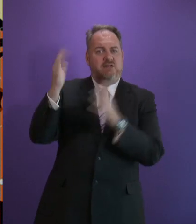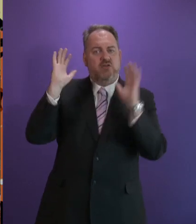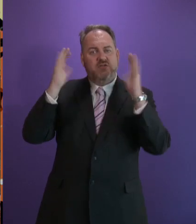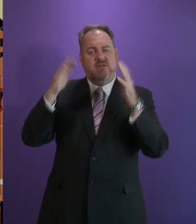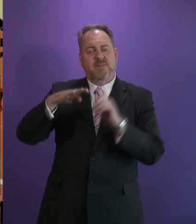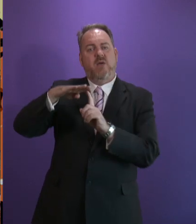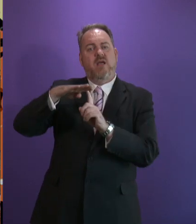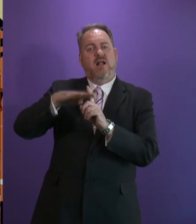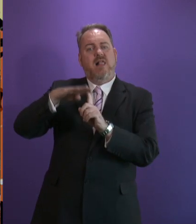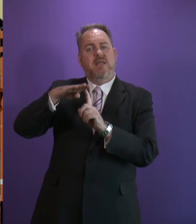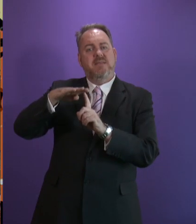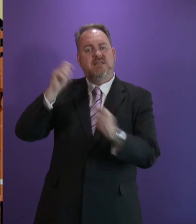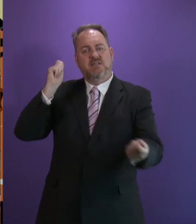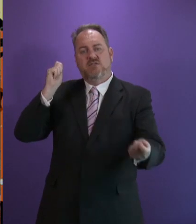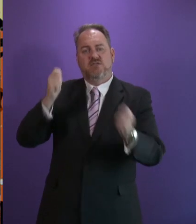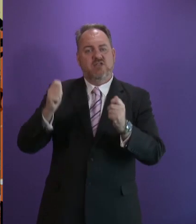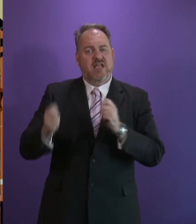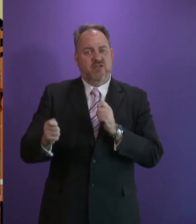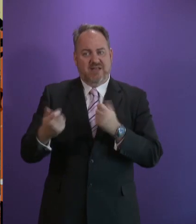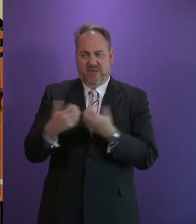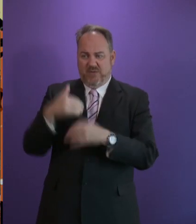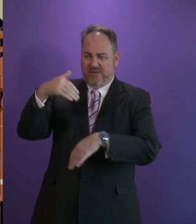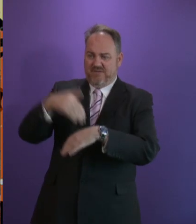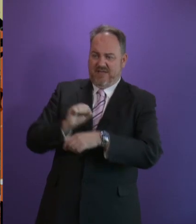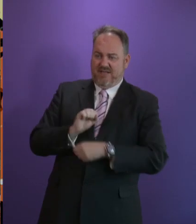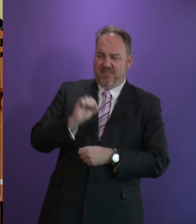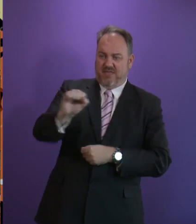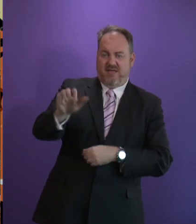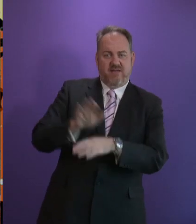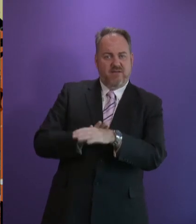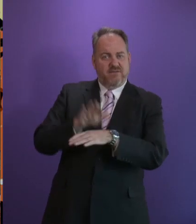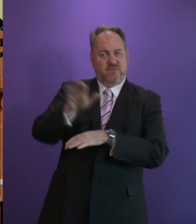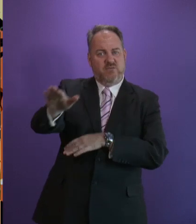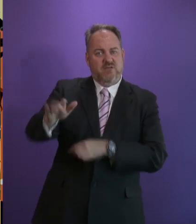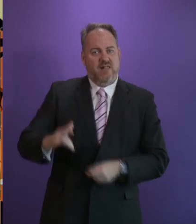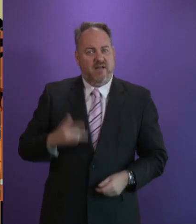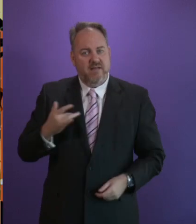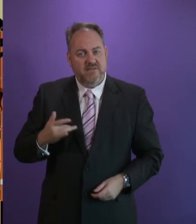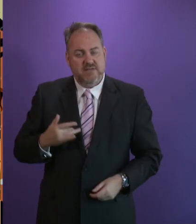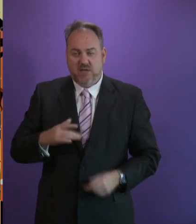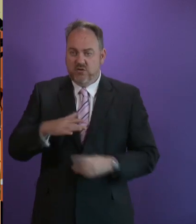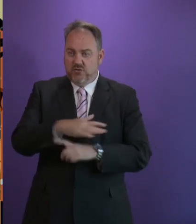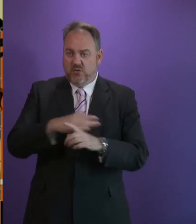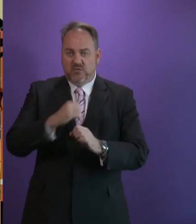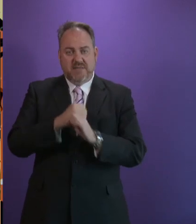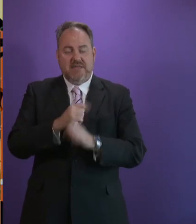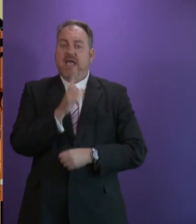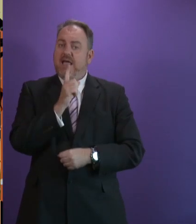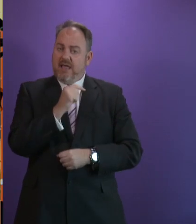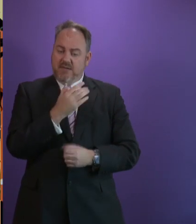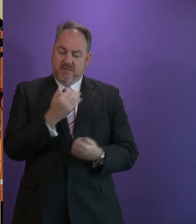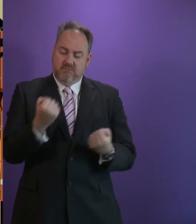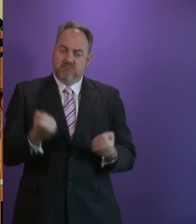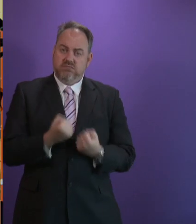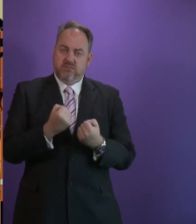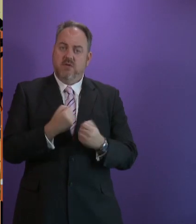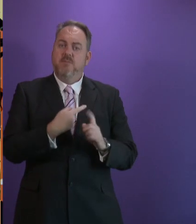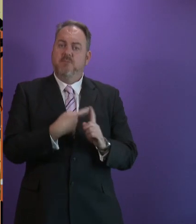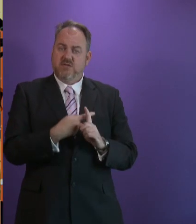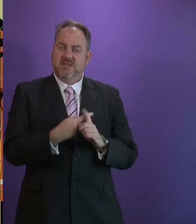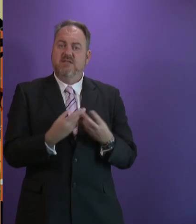our behaviour is having on their future. So it can be used for great positive stuff. We can all encourage and